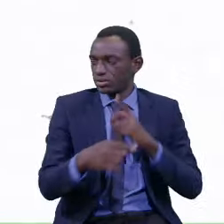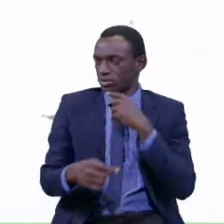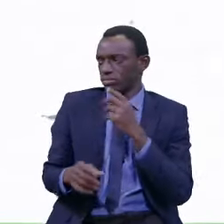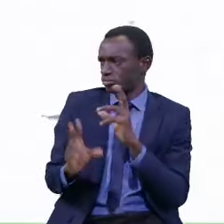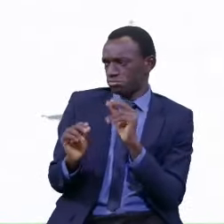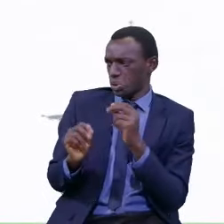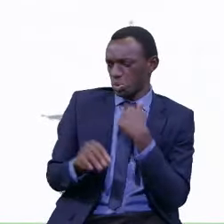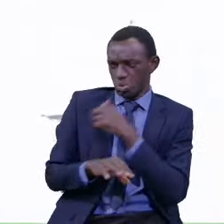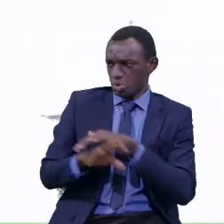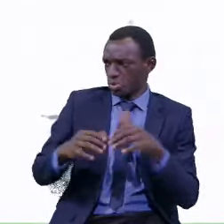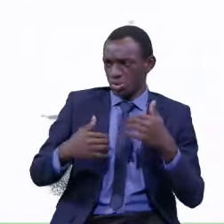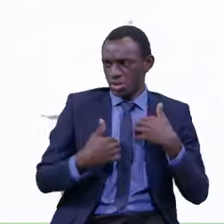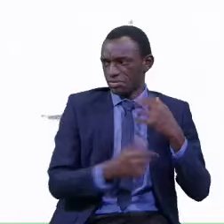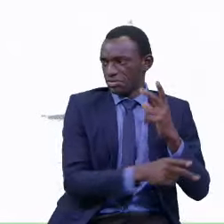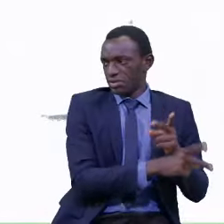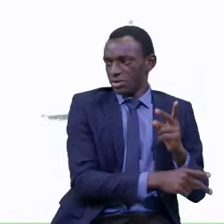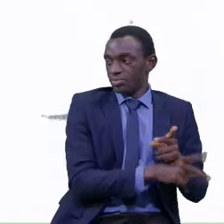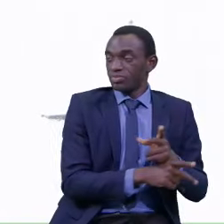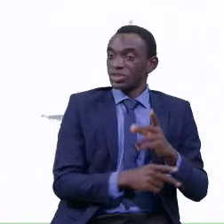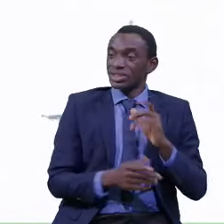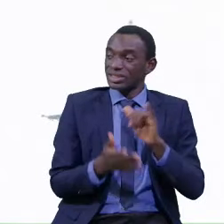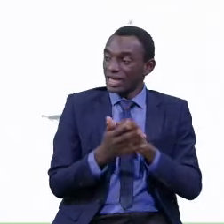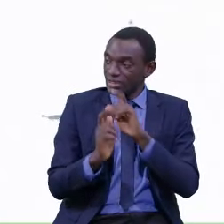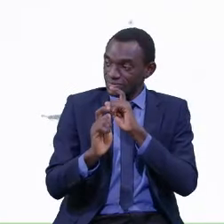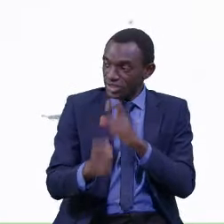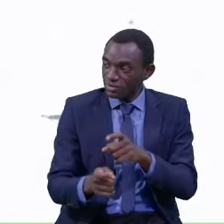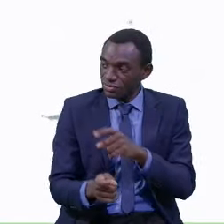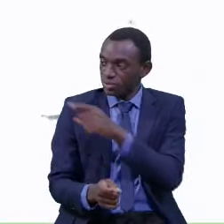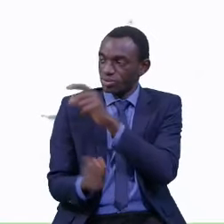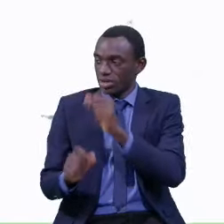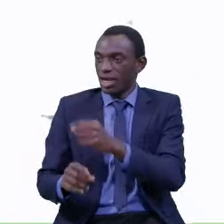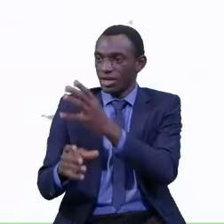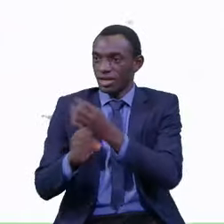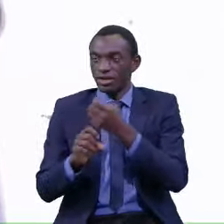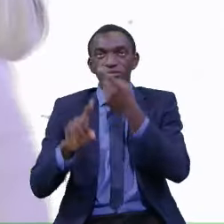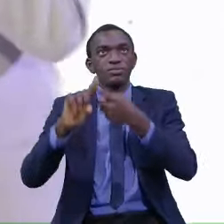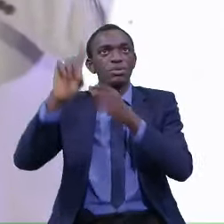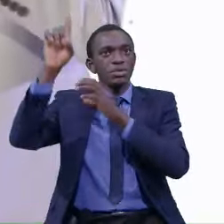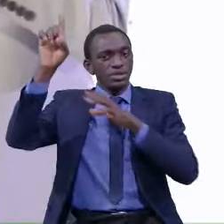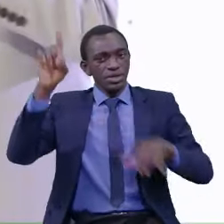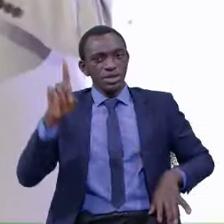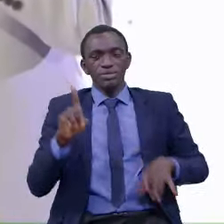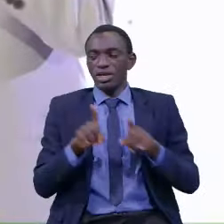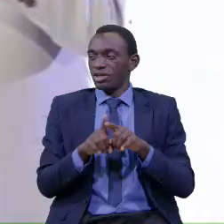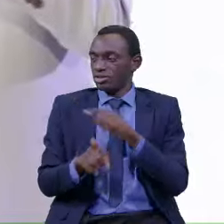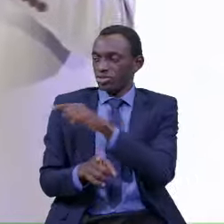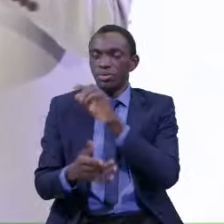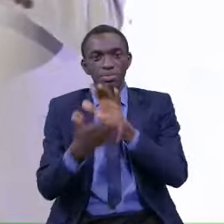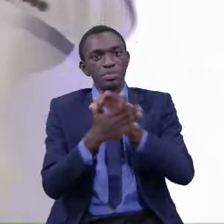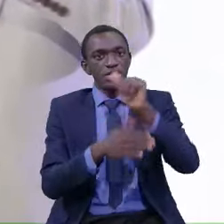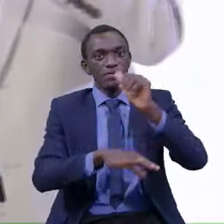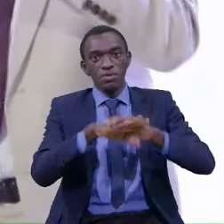gifts. That gift you can only get from Christ as you believe on him. The gift